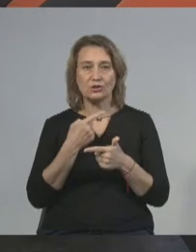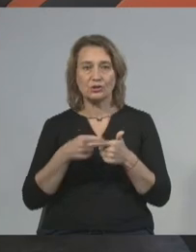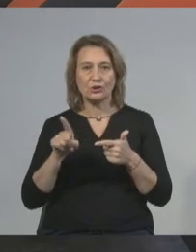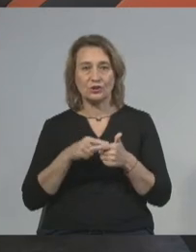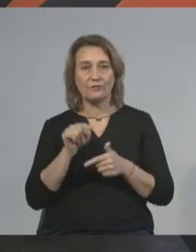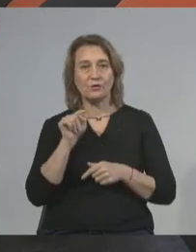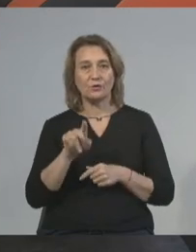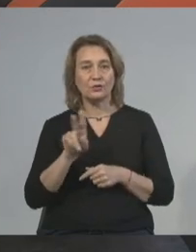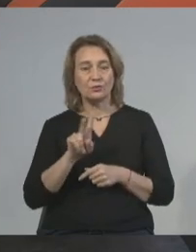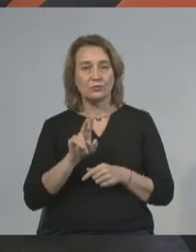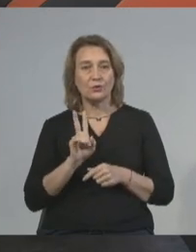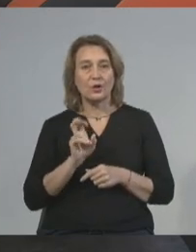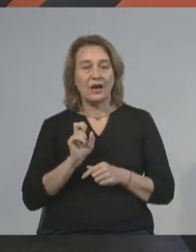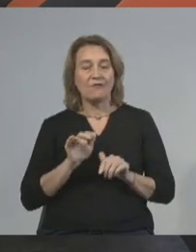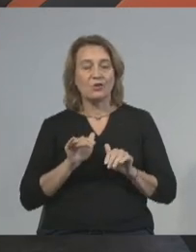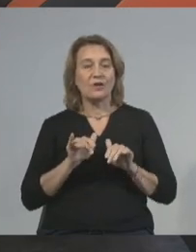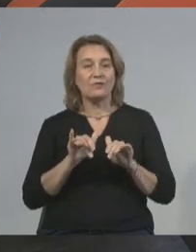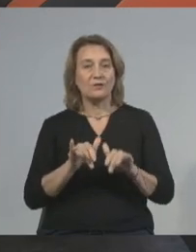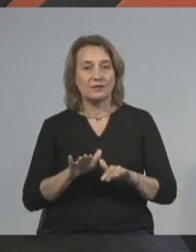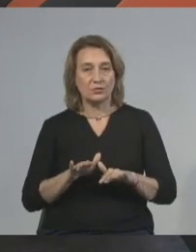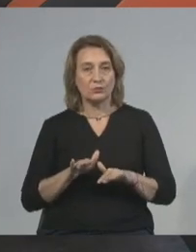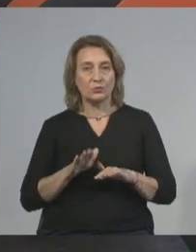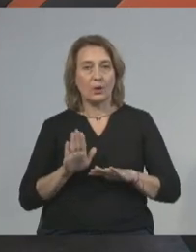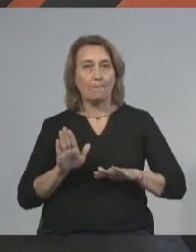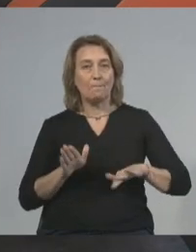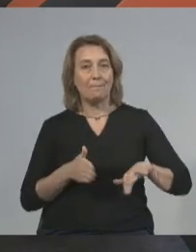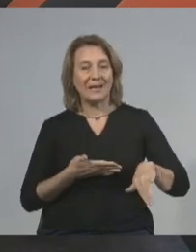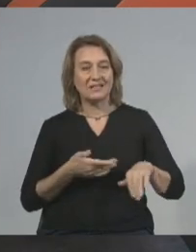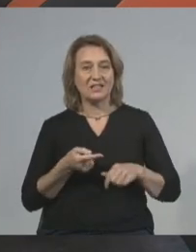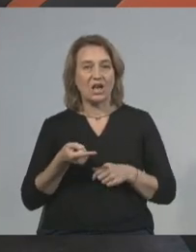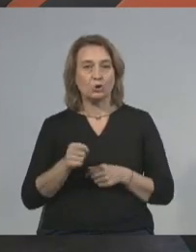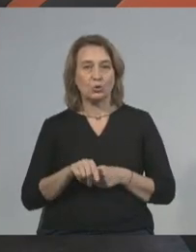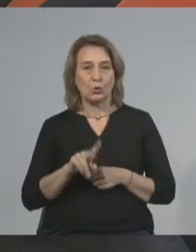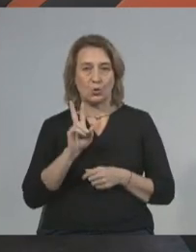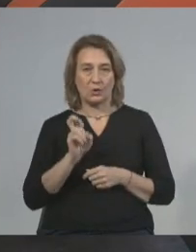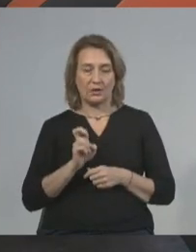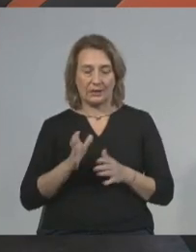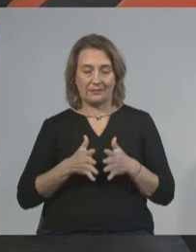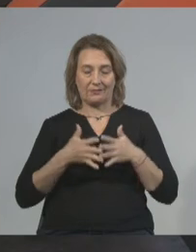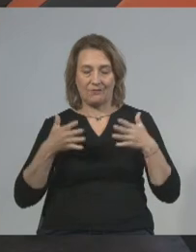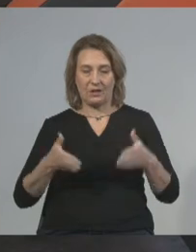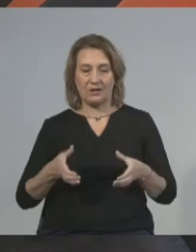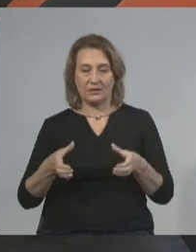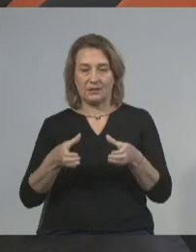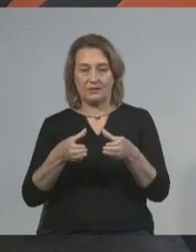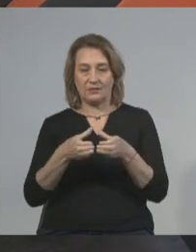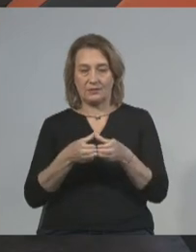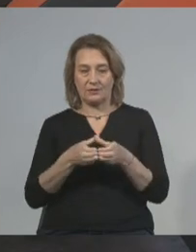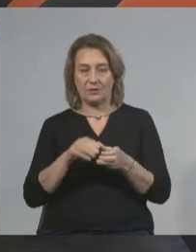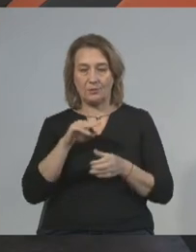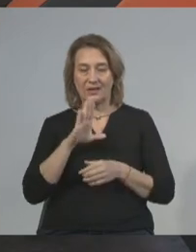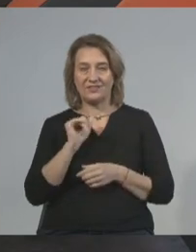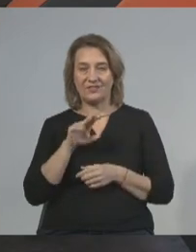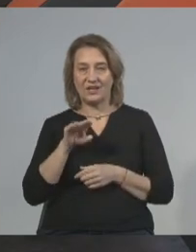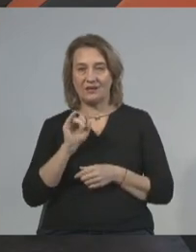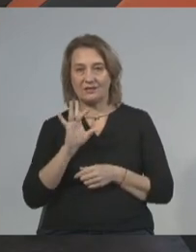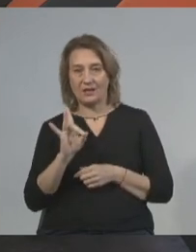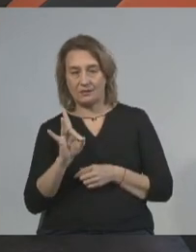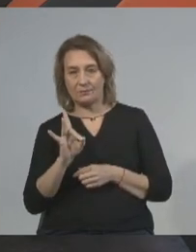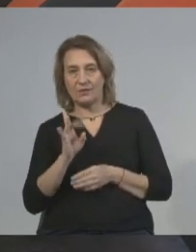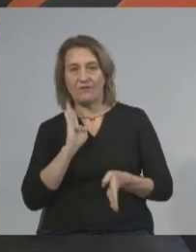after uh some big companies like facebook or twitter started fighting with them